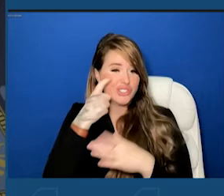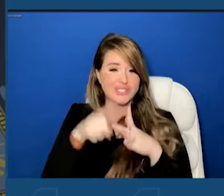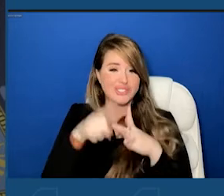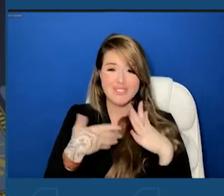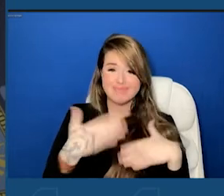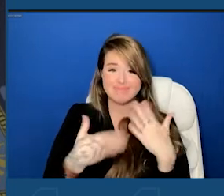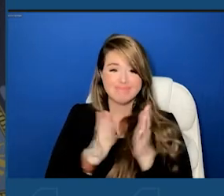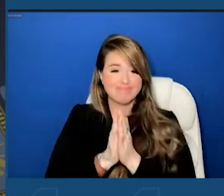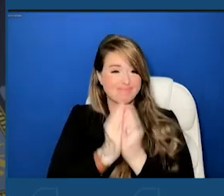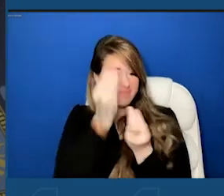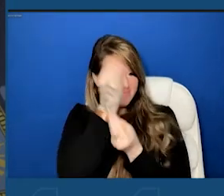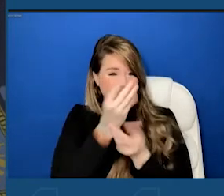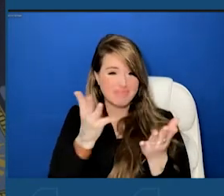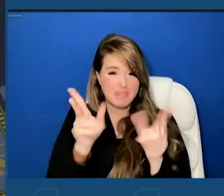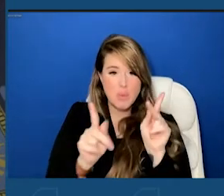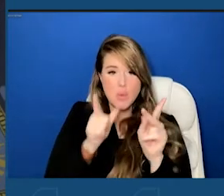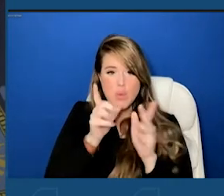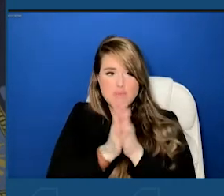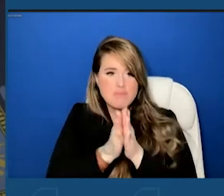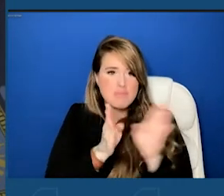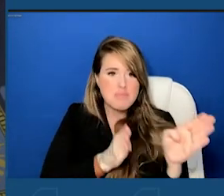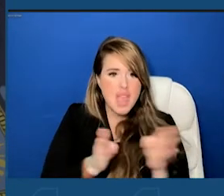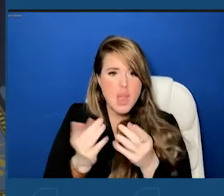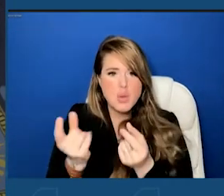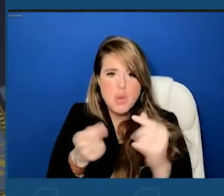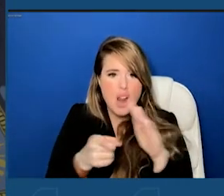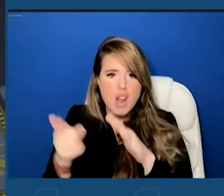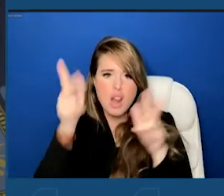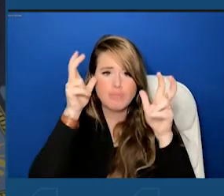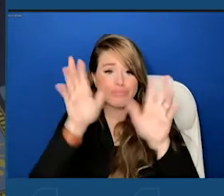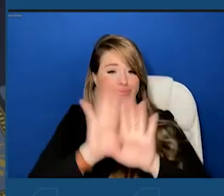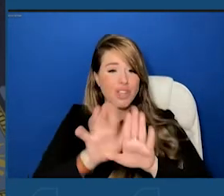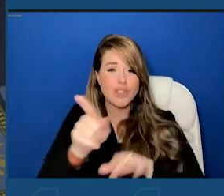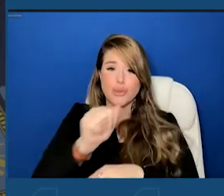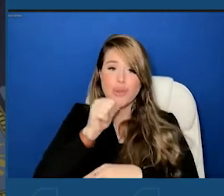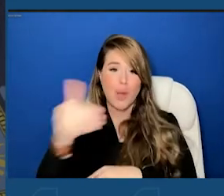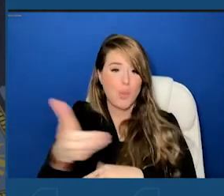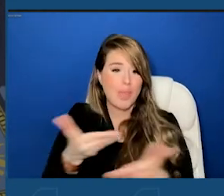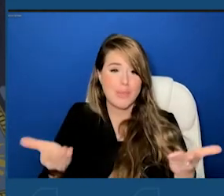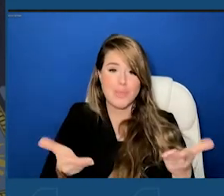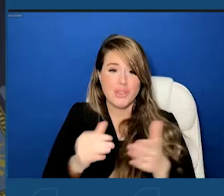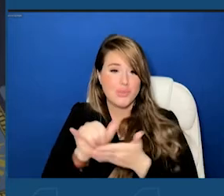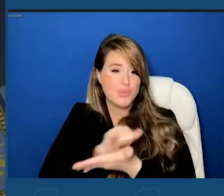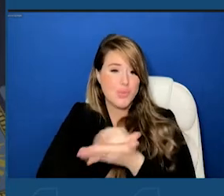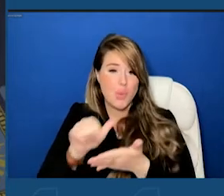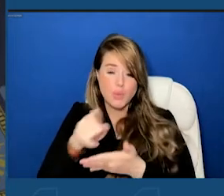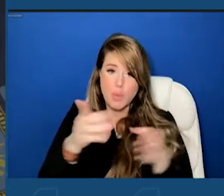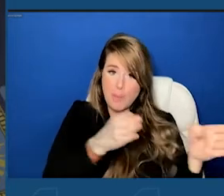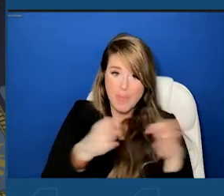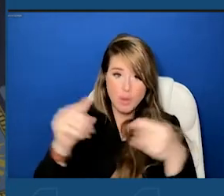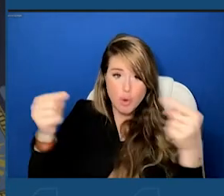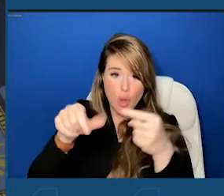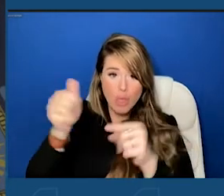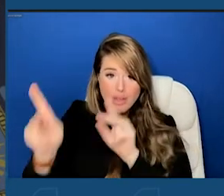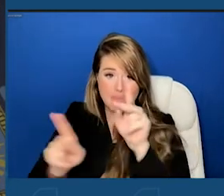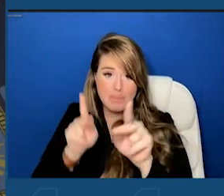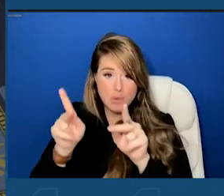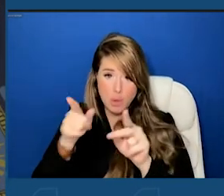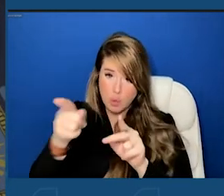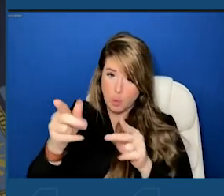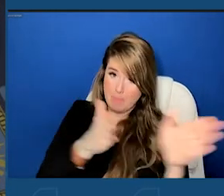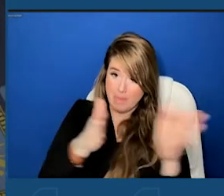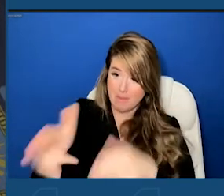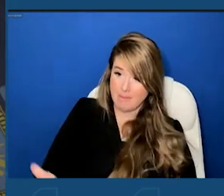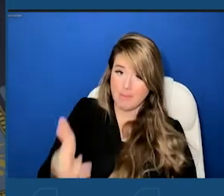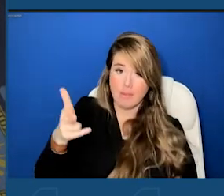criminals know. Put them on notice. You're not welcome here in the state of New York. If you're going to commit a crime or harm another individual, pick up a gun